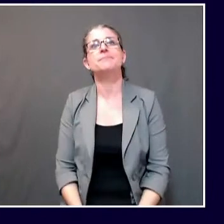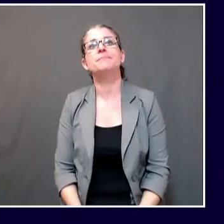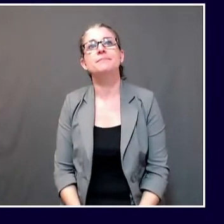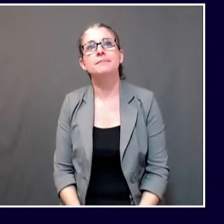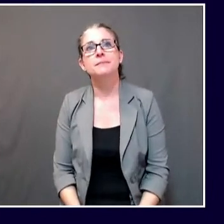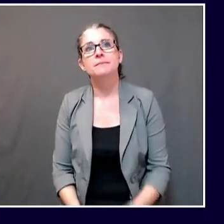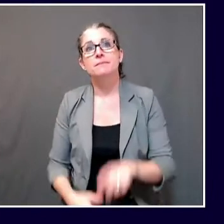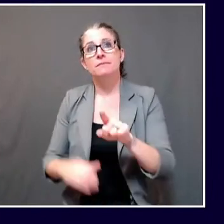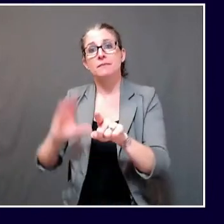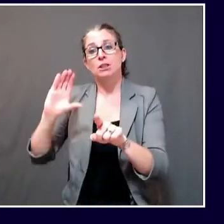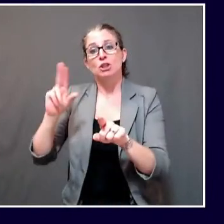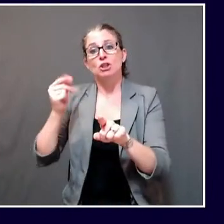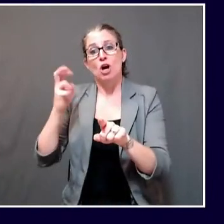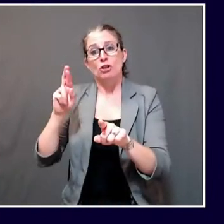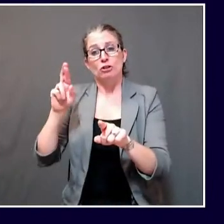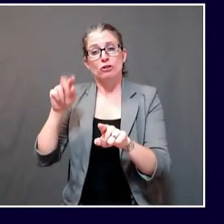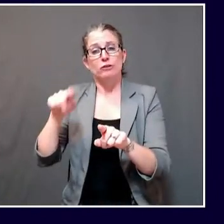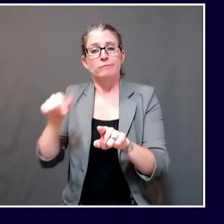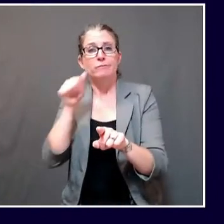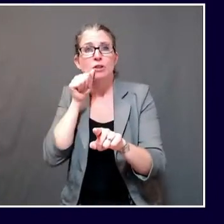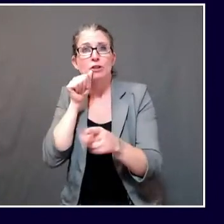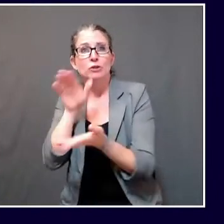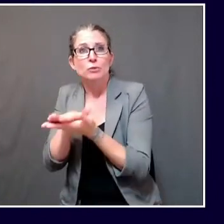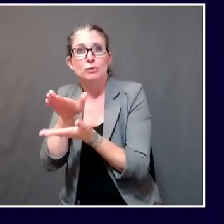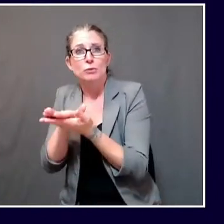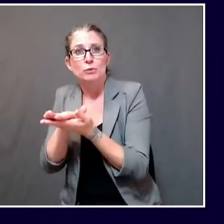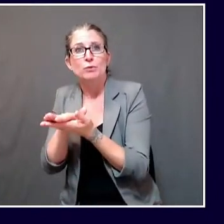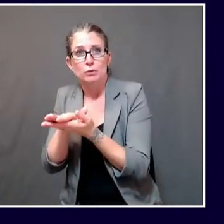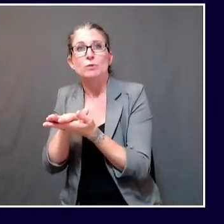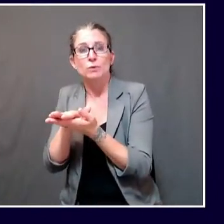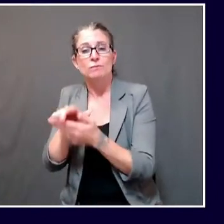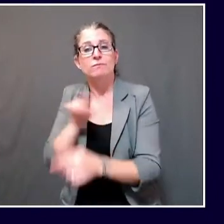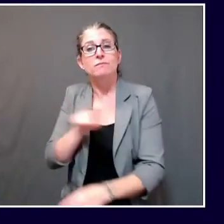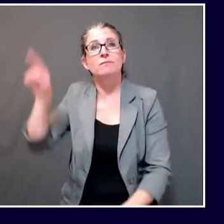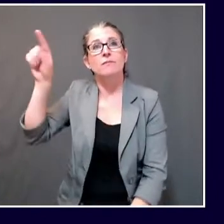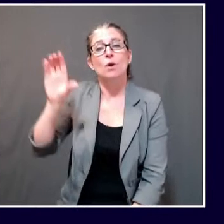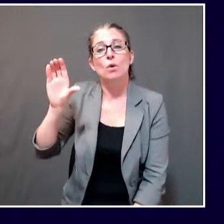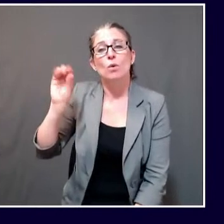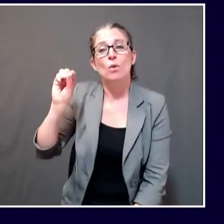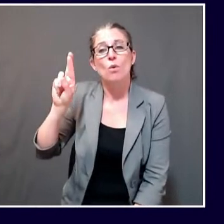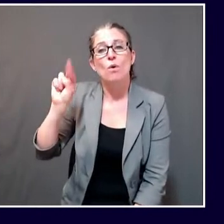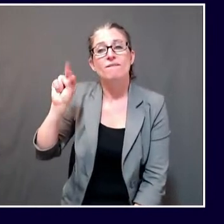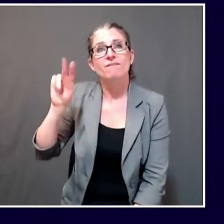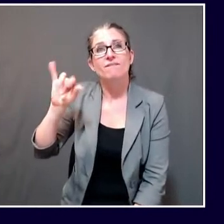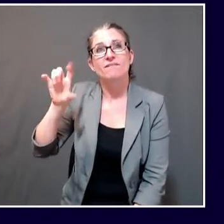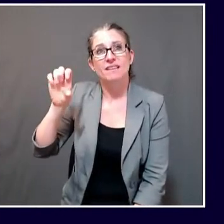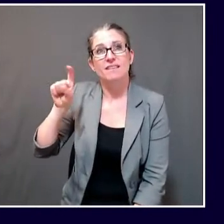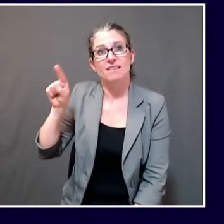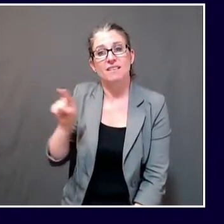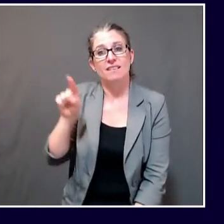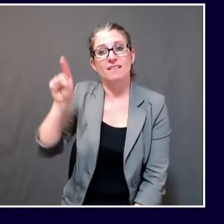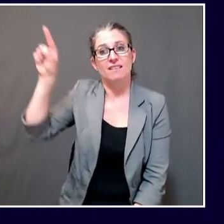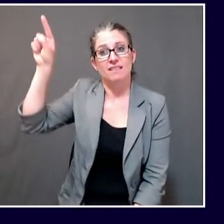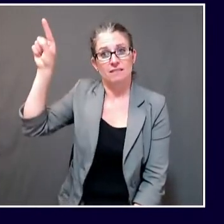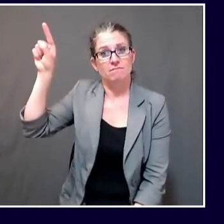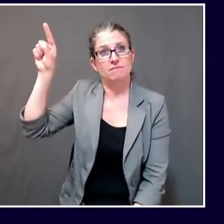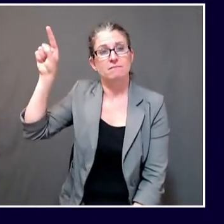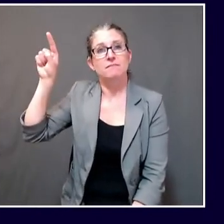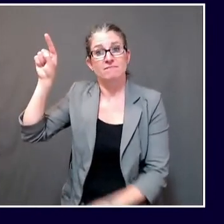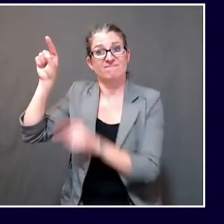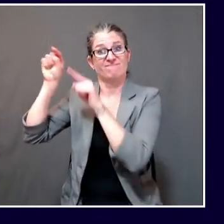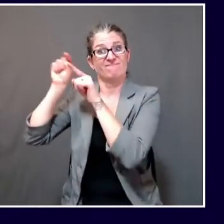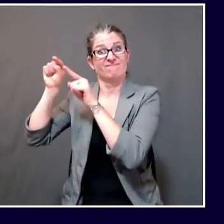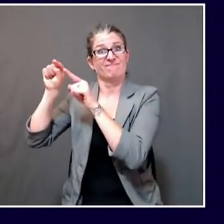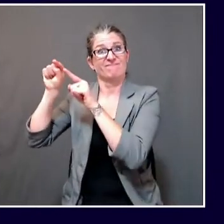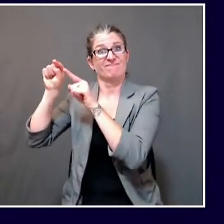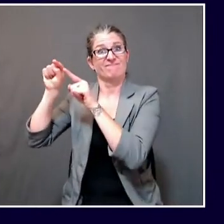School in Cornville, we have now detected a total of 13 total cases of COVID-19, 4 of which